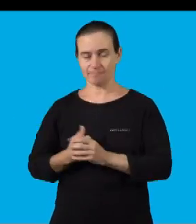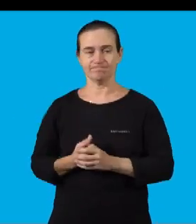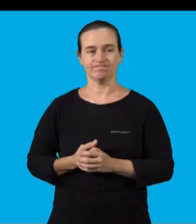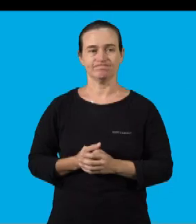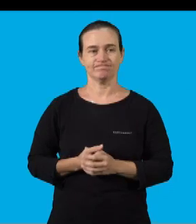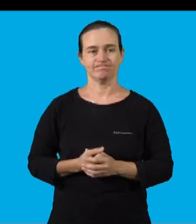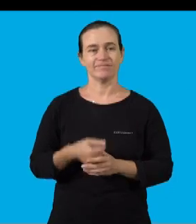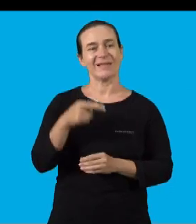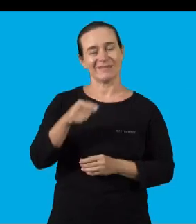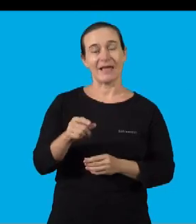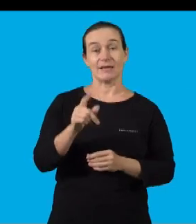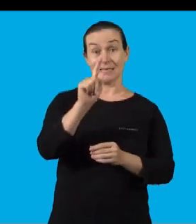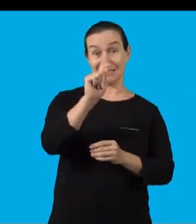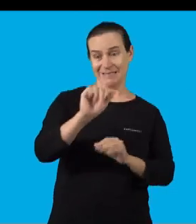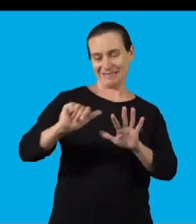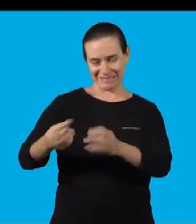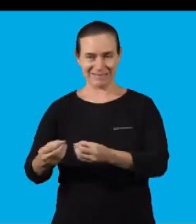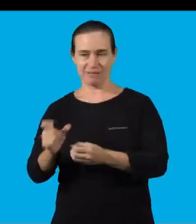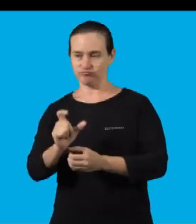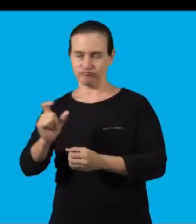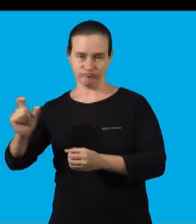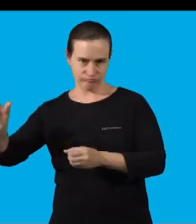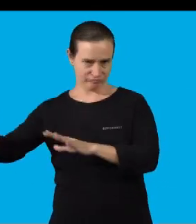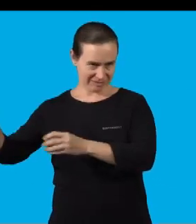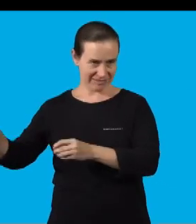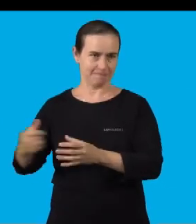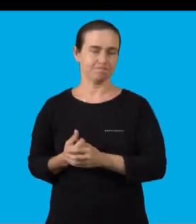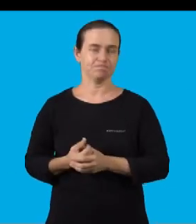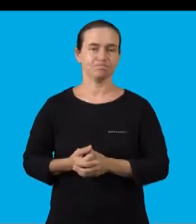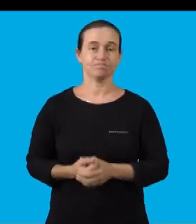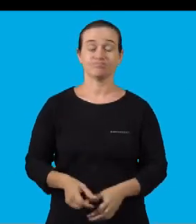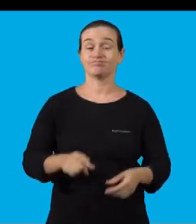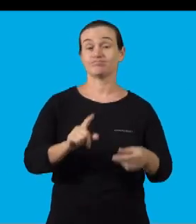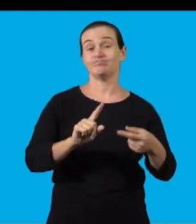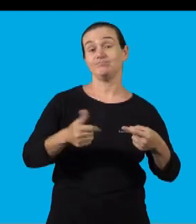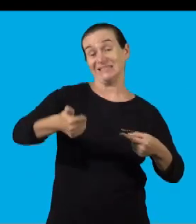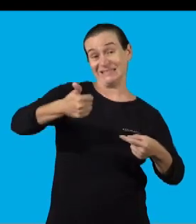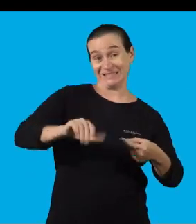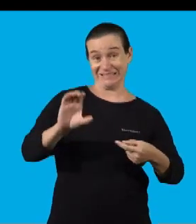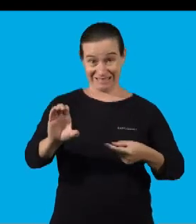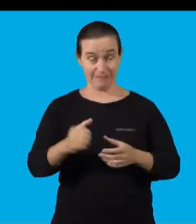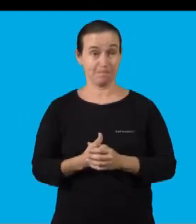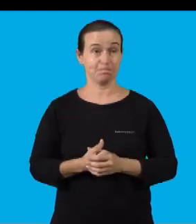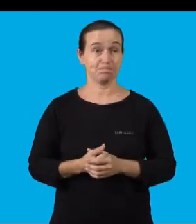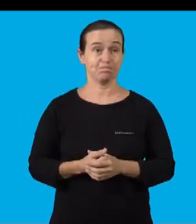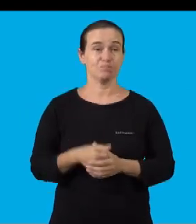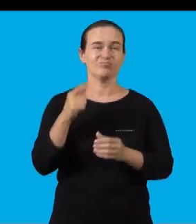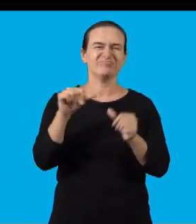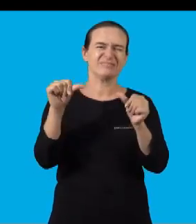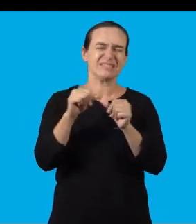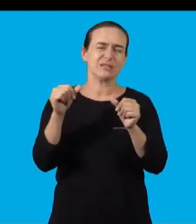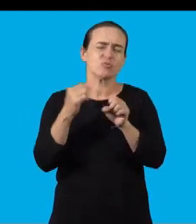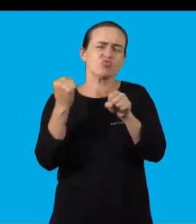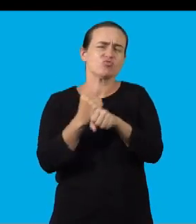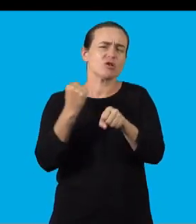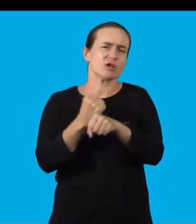3,849, and that is the 60th term. Then, still working with the same sequence, it says there,